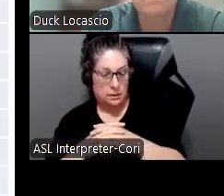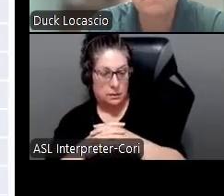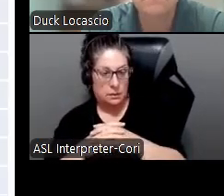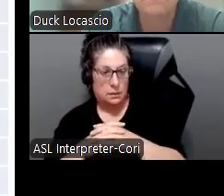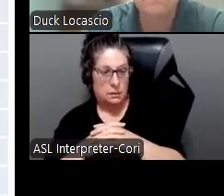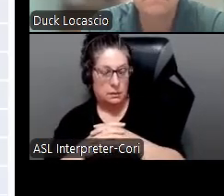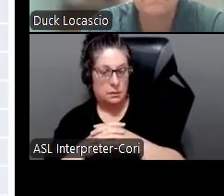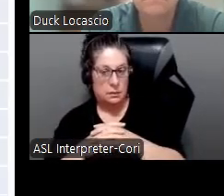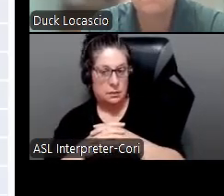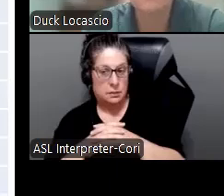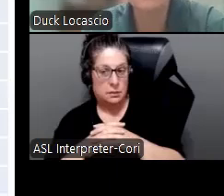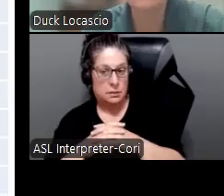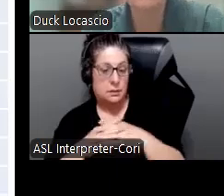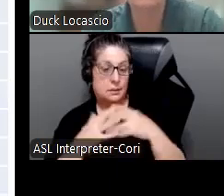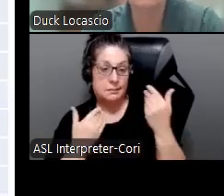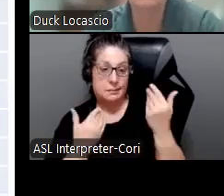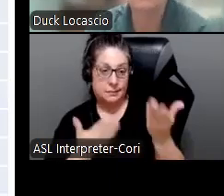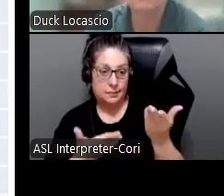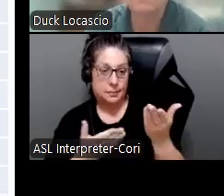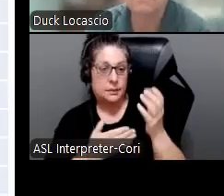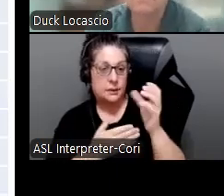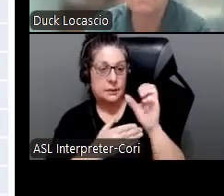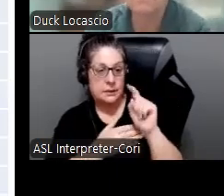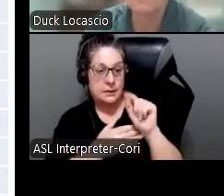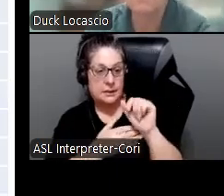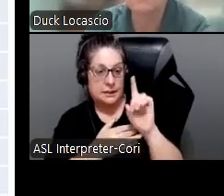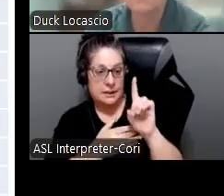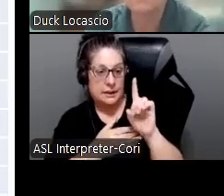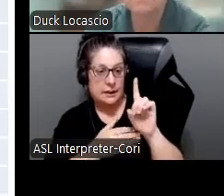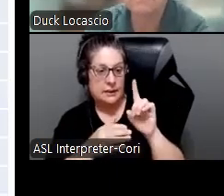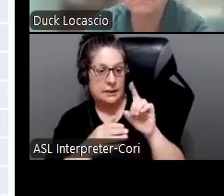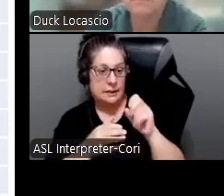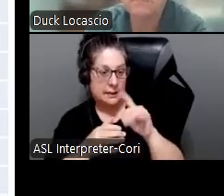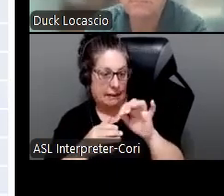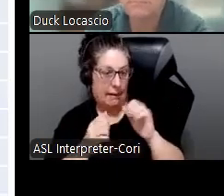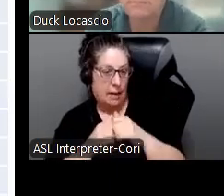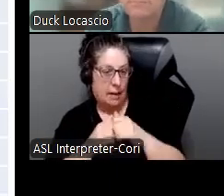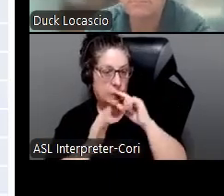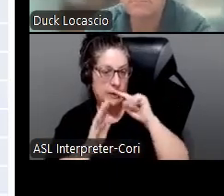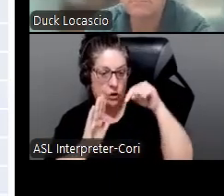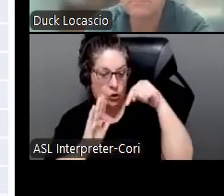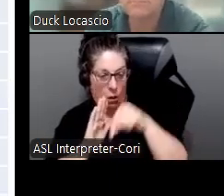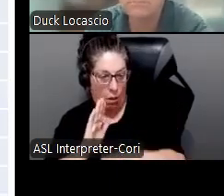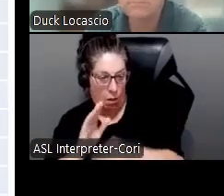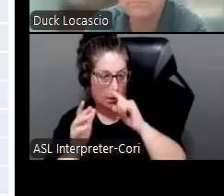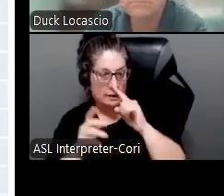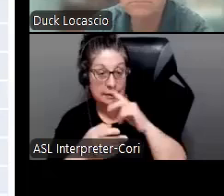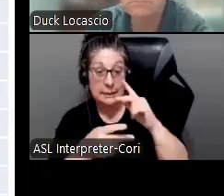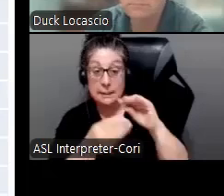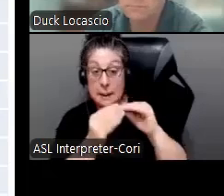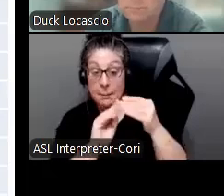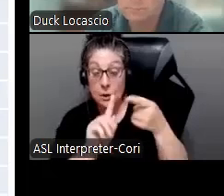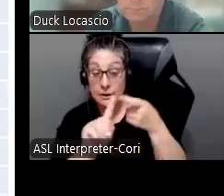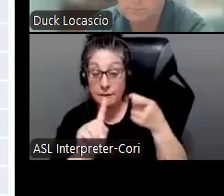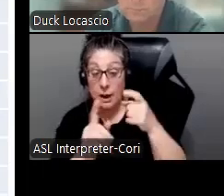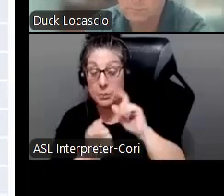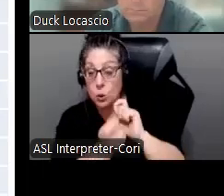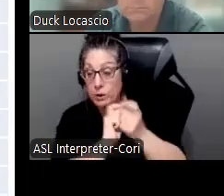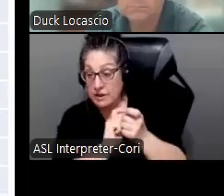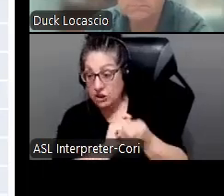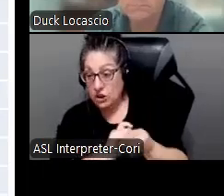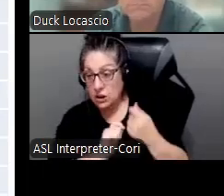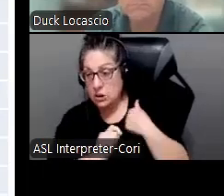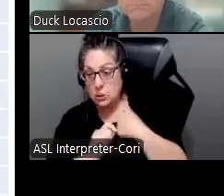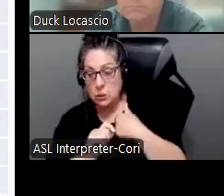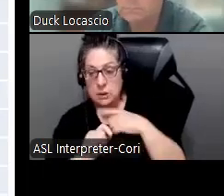And so here's at the stand scale. We drilled down, and these figures are from our revision. With